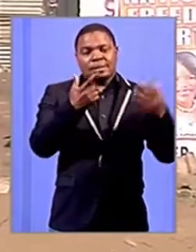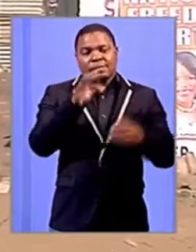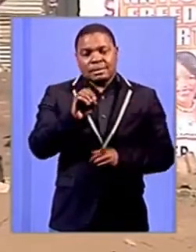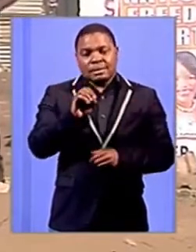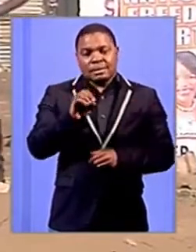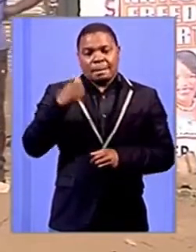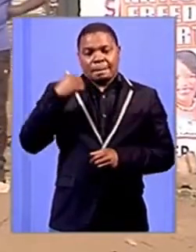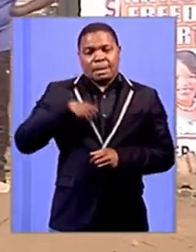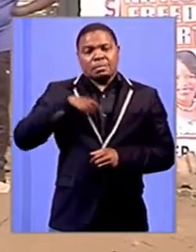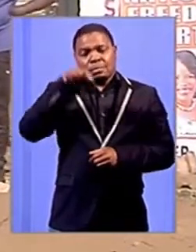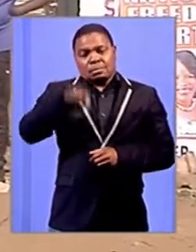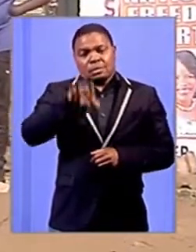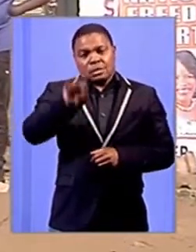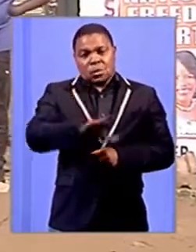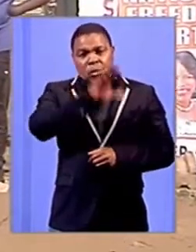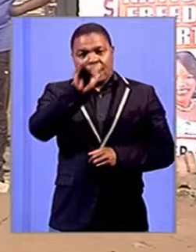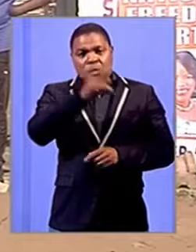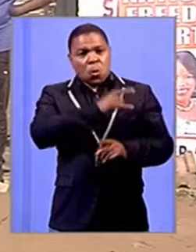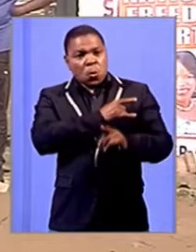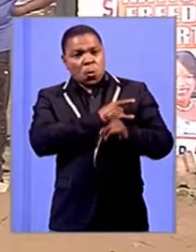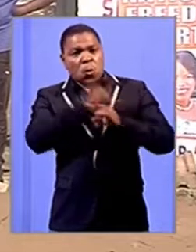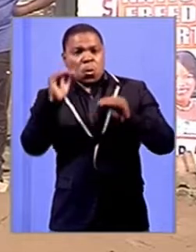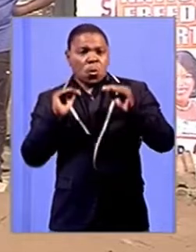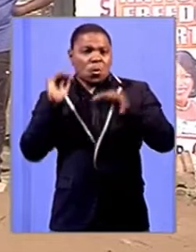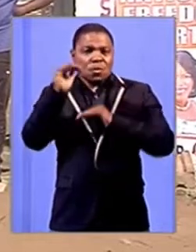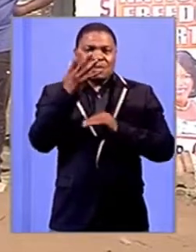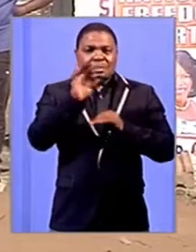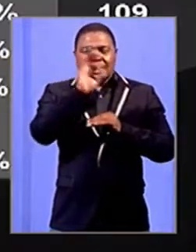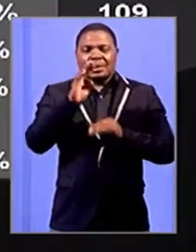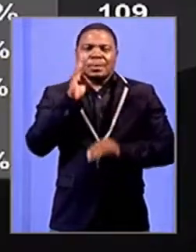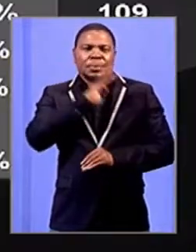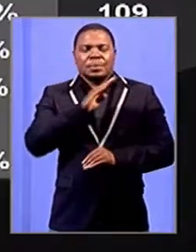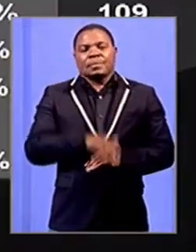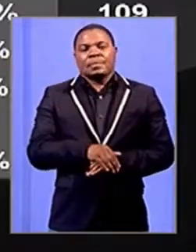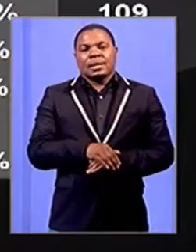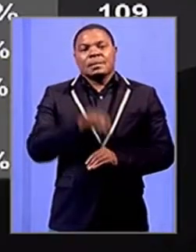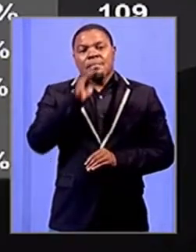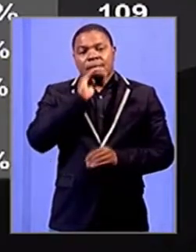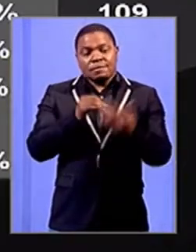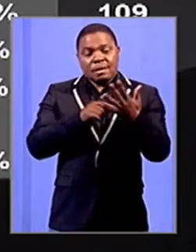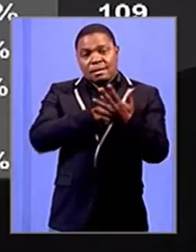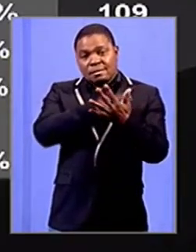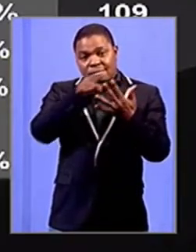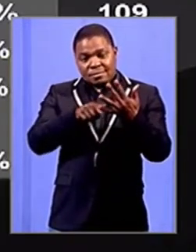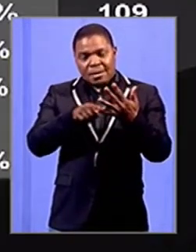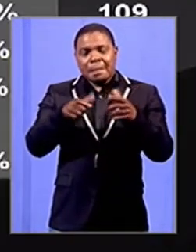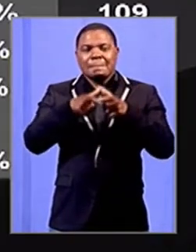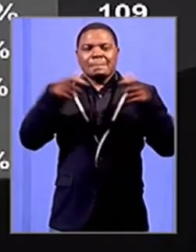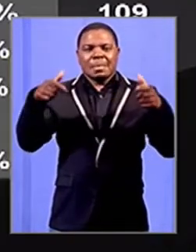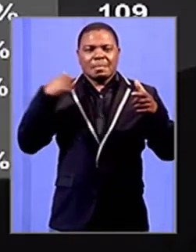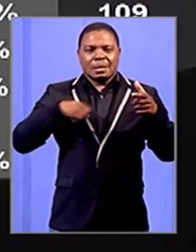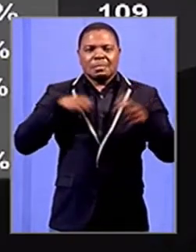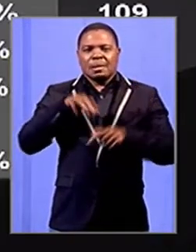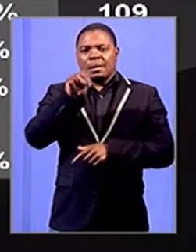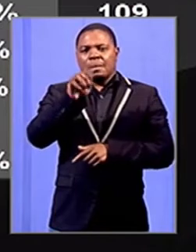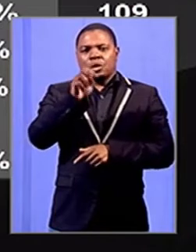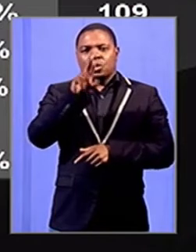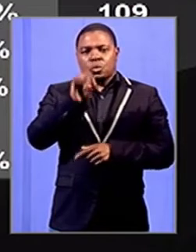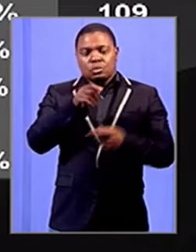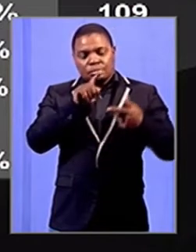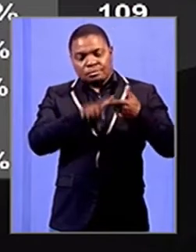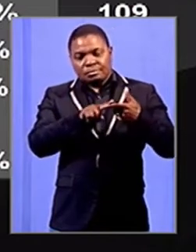hara naha ba hloileng ho fumana diperesente tse 50 mme ba bahlano ba bona ke di metro tse 5 tse